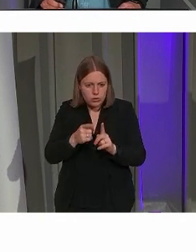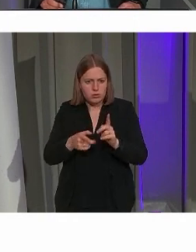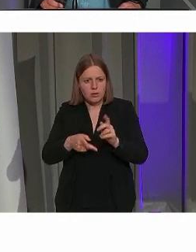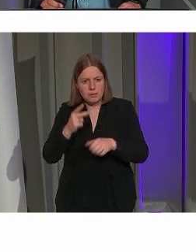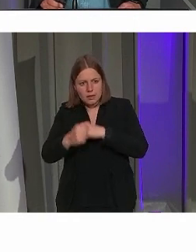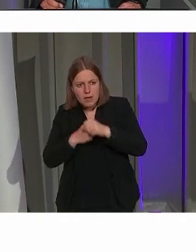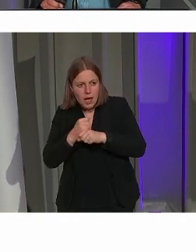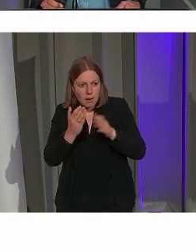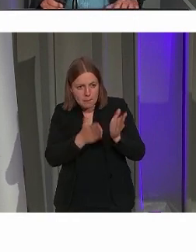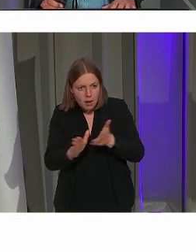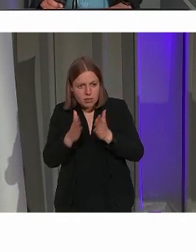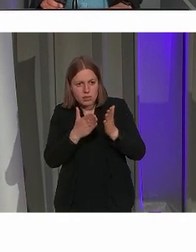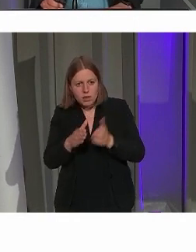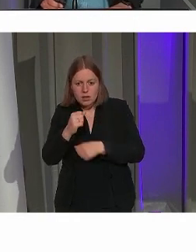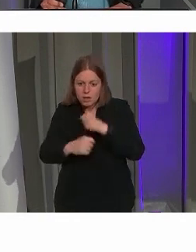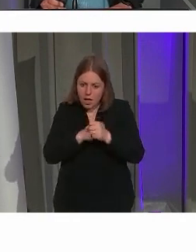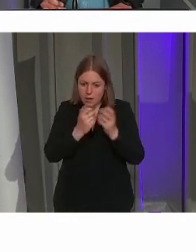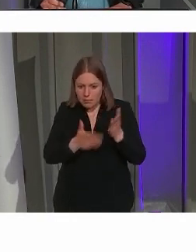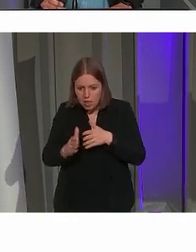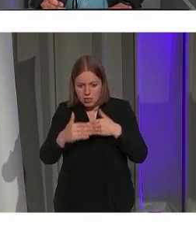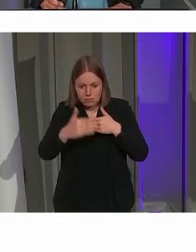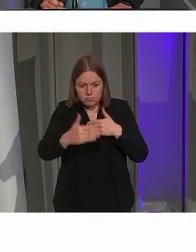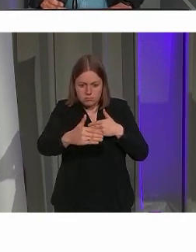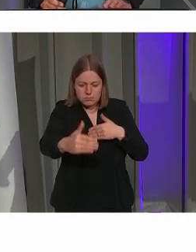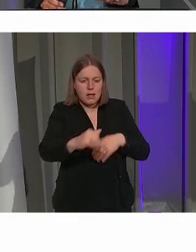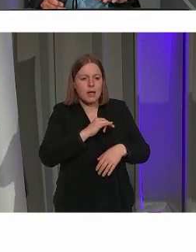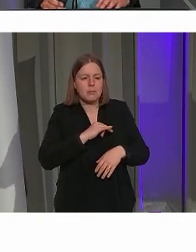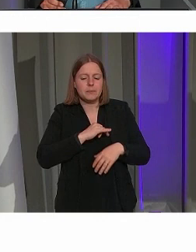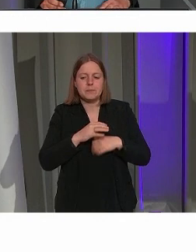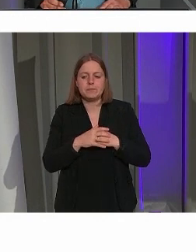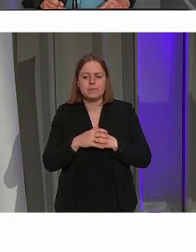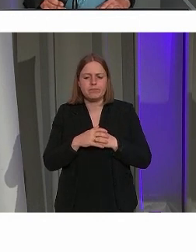a plan with specific objectives and multi-annual